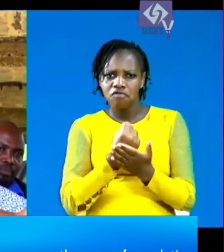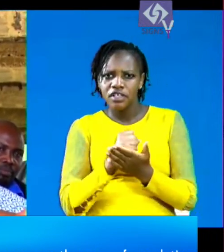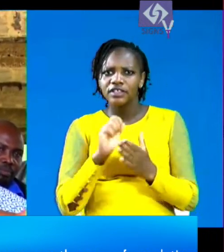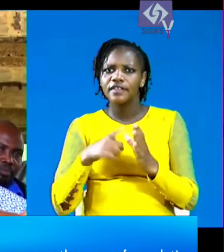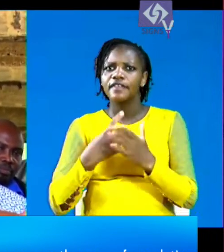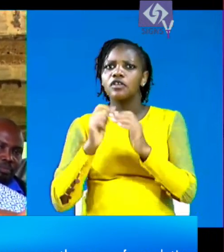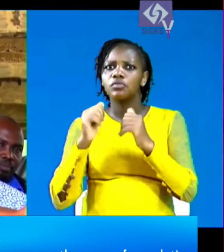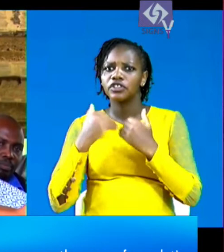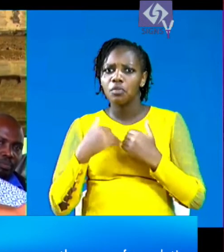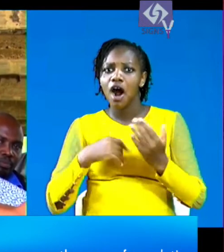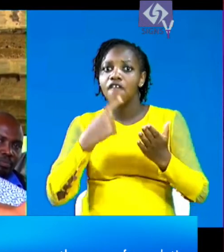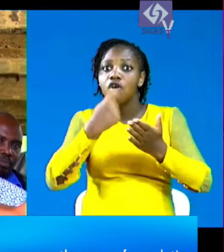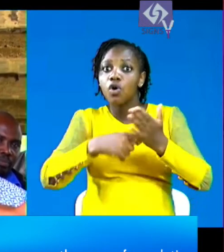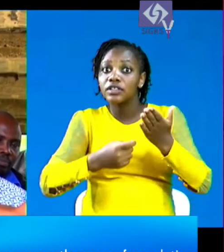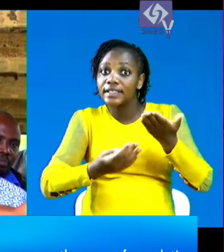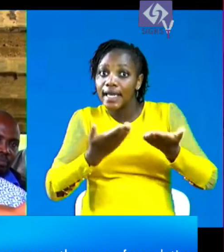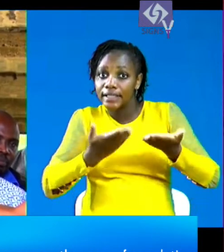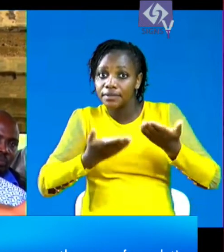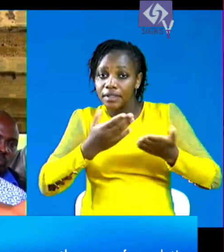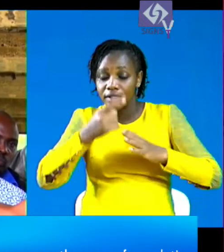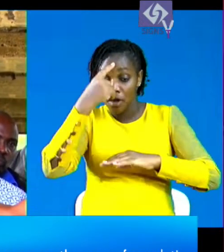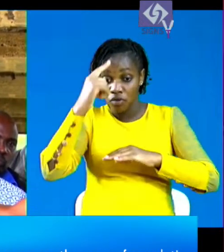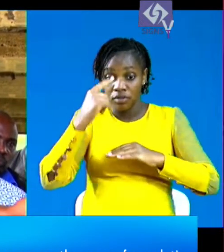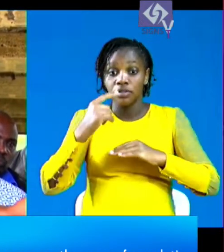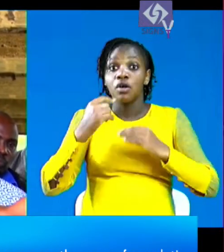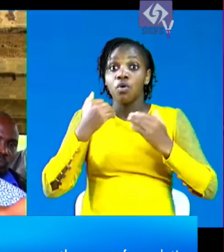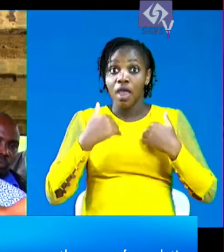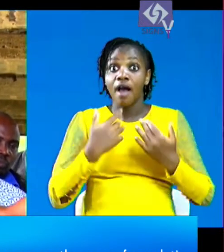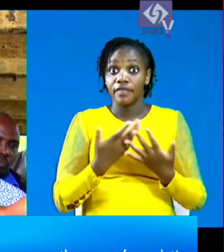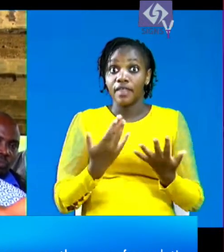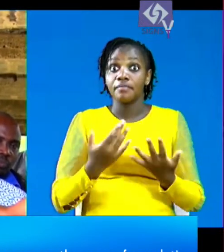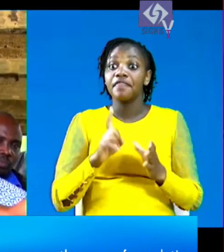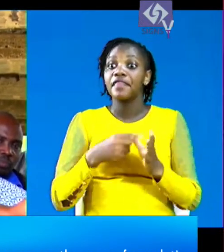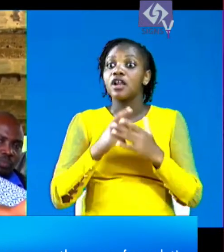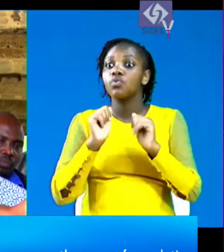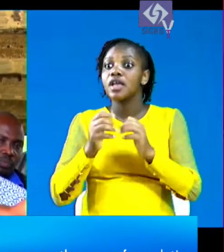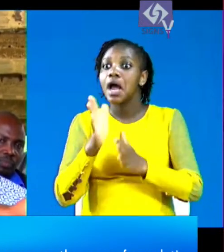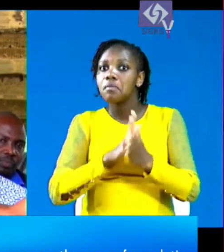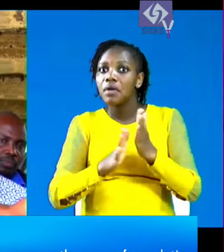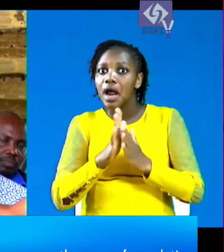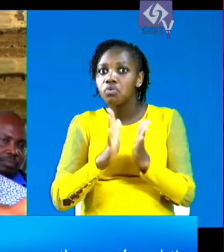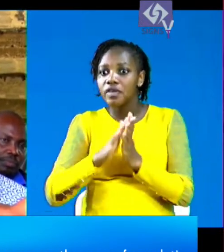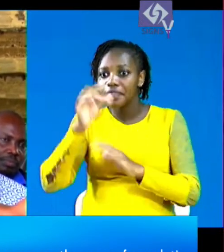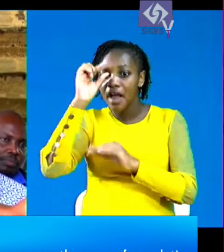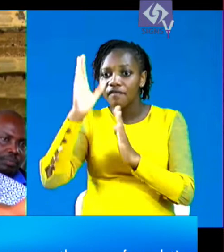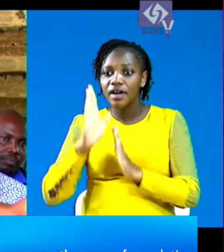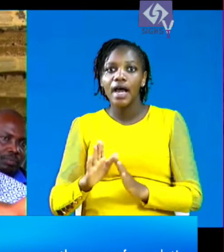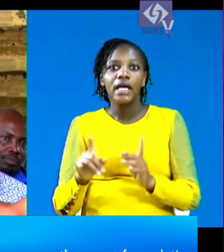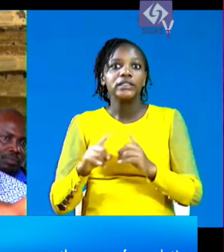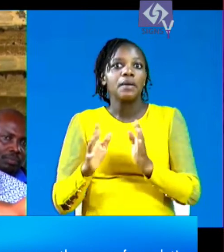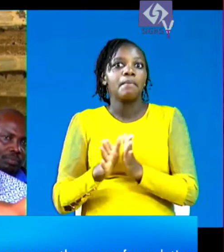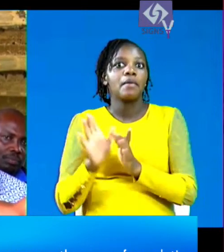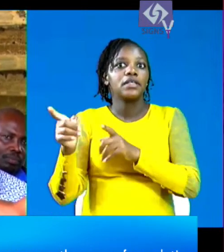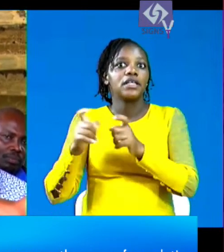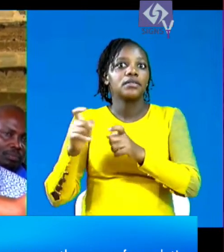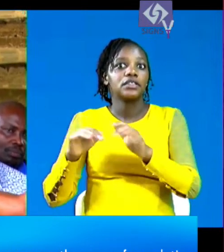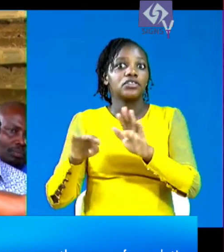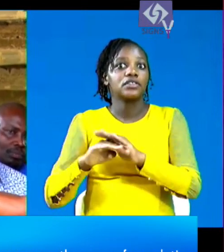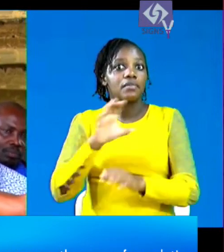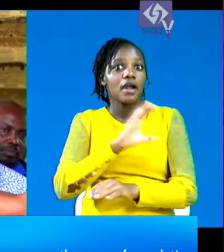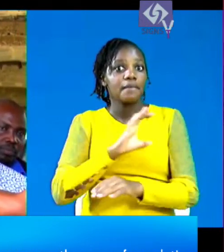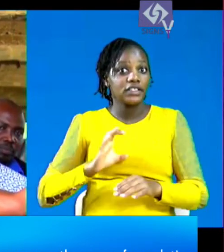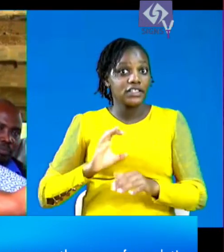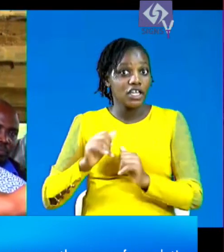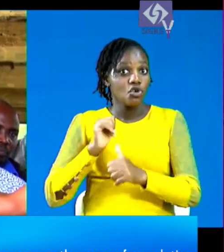cost estimates. Once they have those estimates, then now we can be able to escalate to the governance and the public administration subcommittee, which